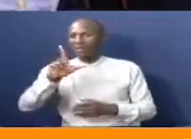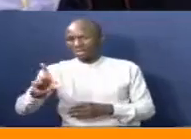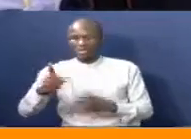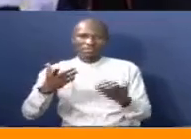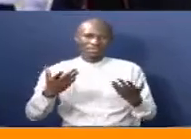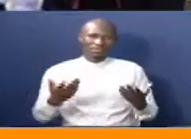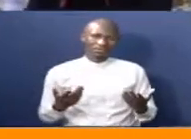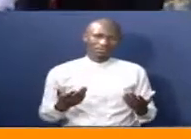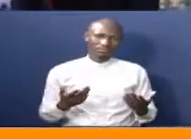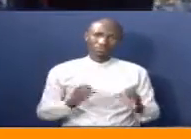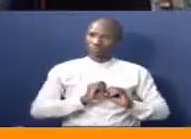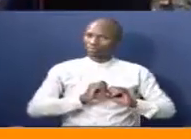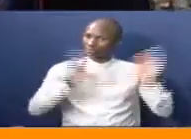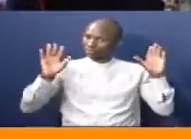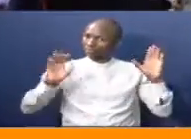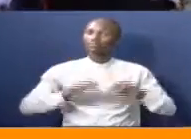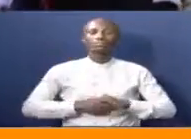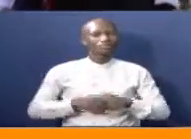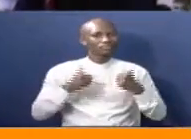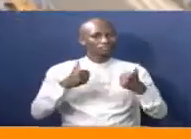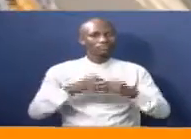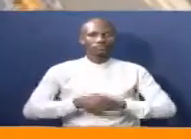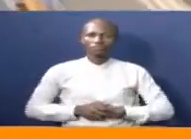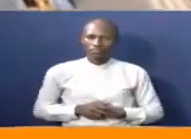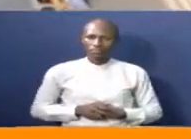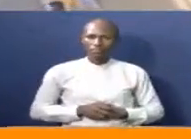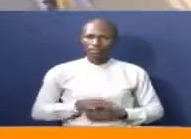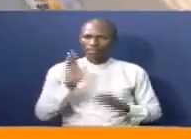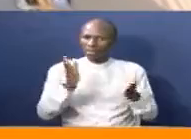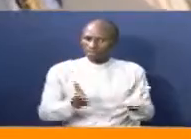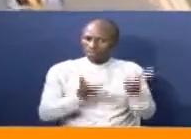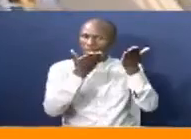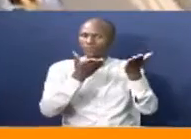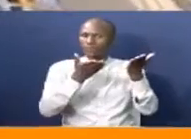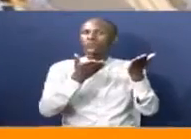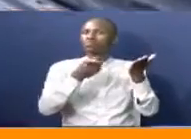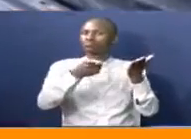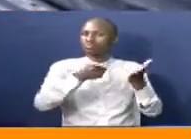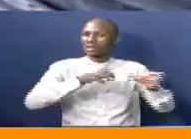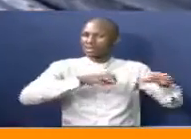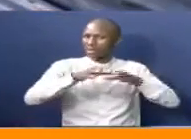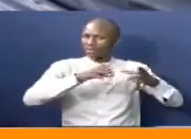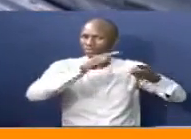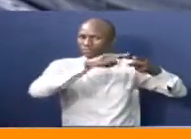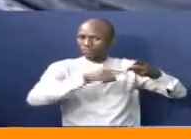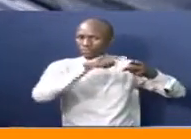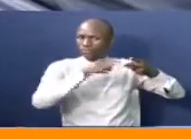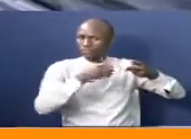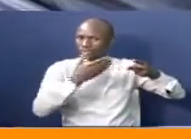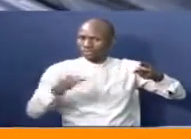5 liters. Clear? Okay. The promotion is here to do two things for our